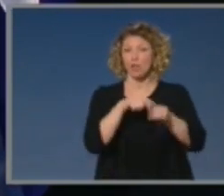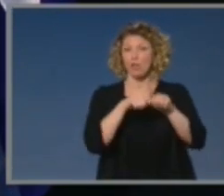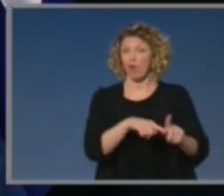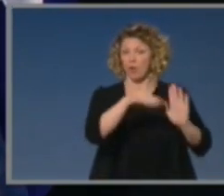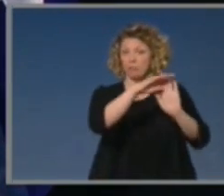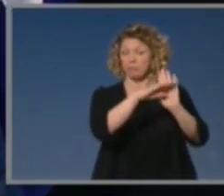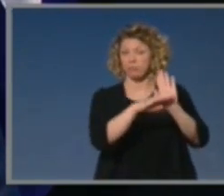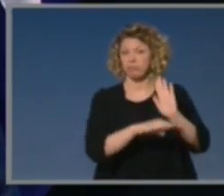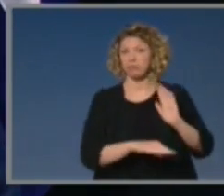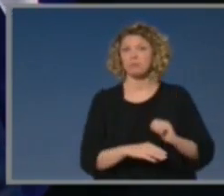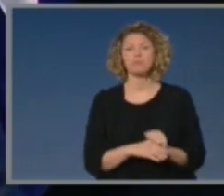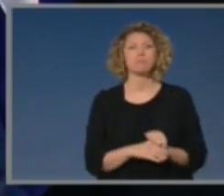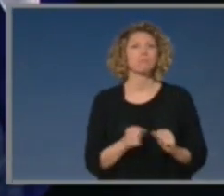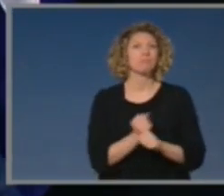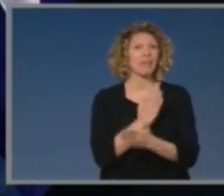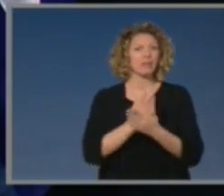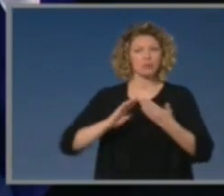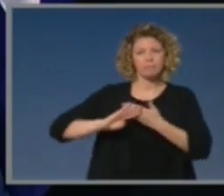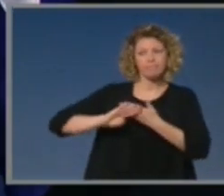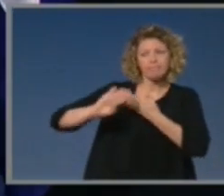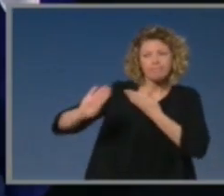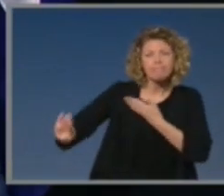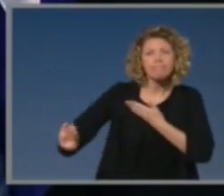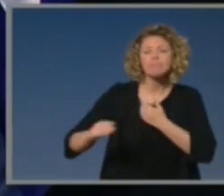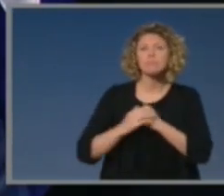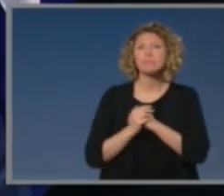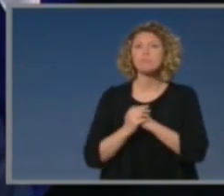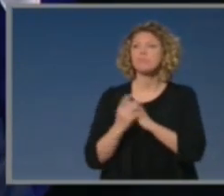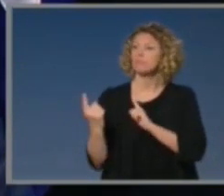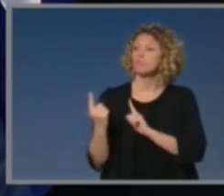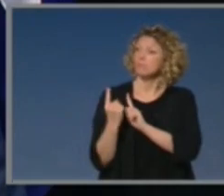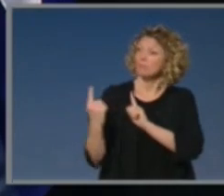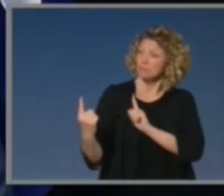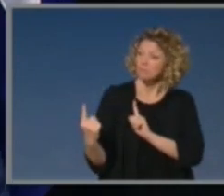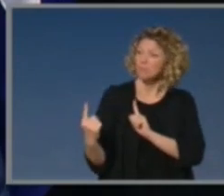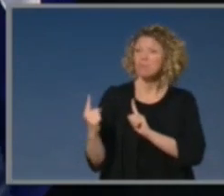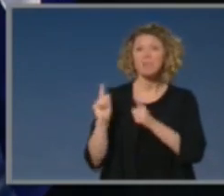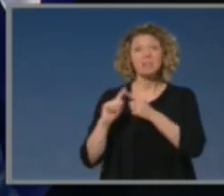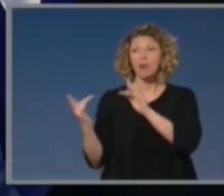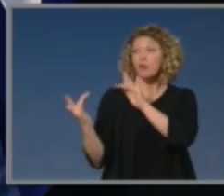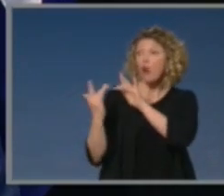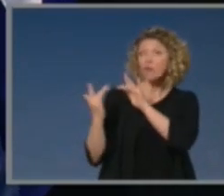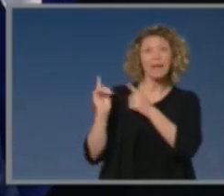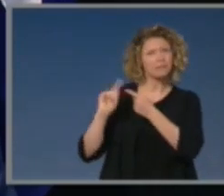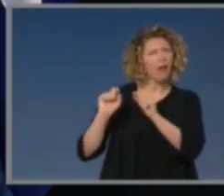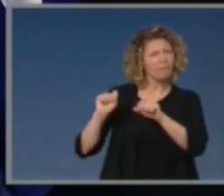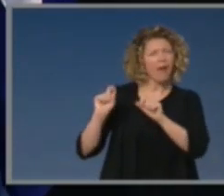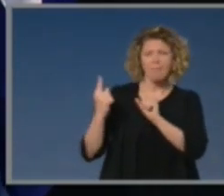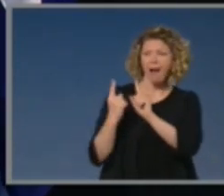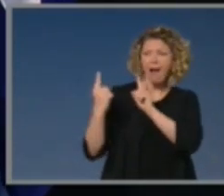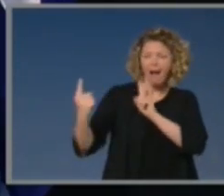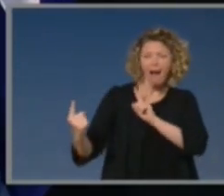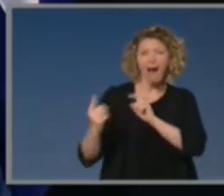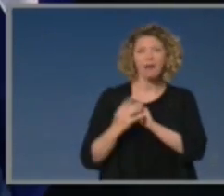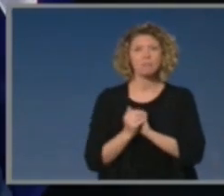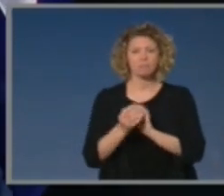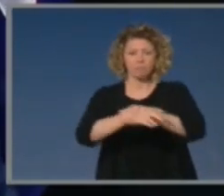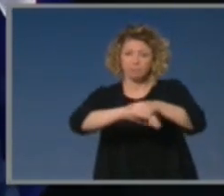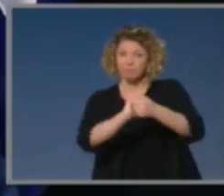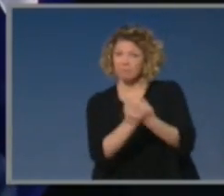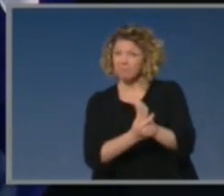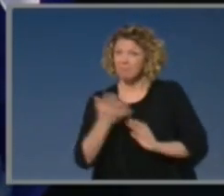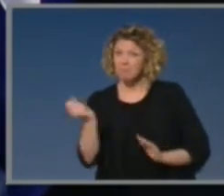social distancing, the keeping in contact but not physically in contact, the hand hygiene, all of these things remain just as important,